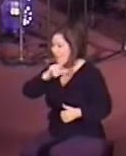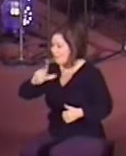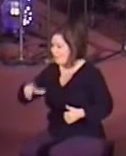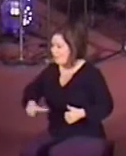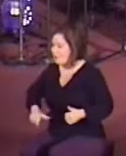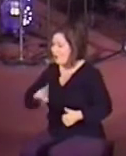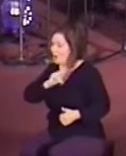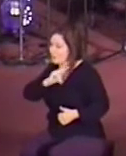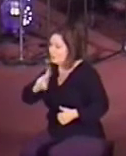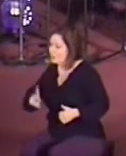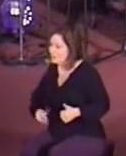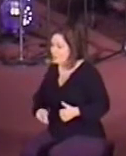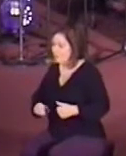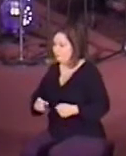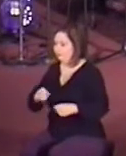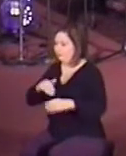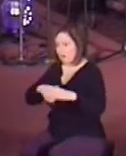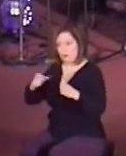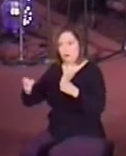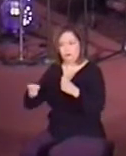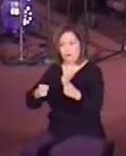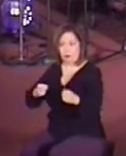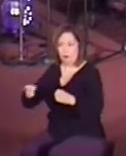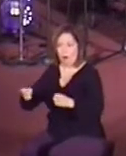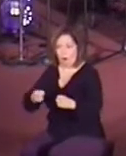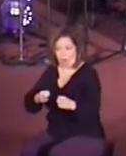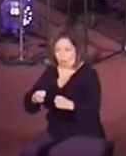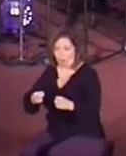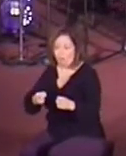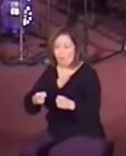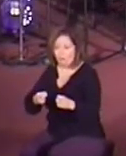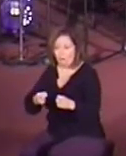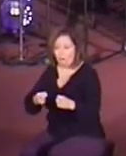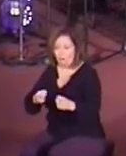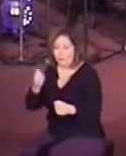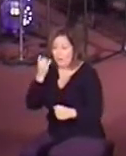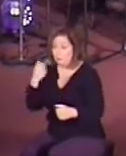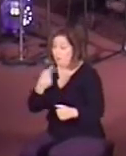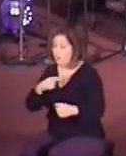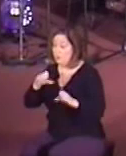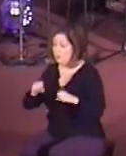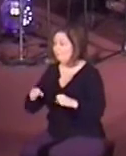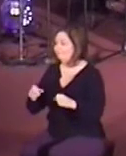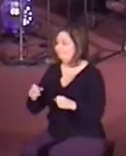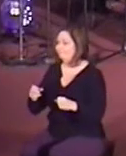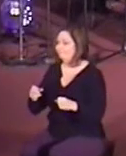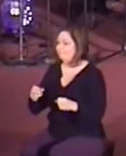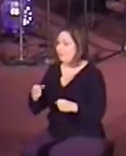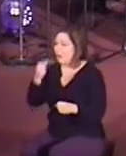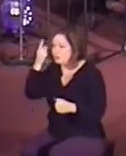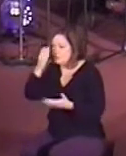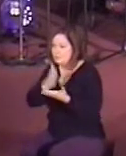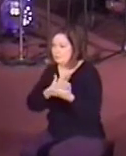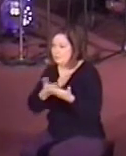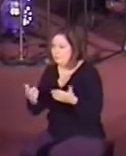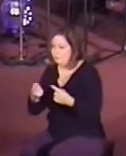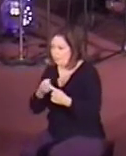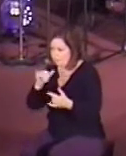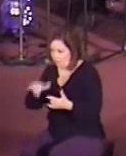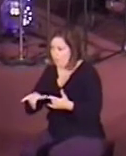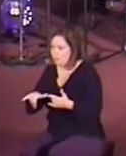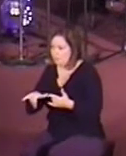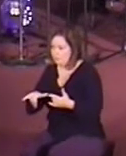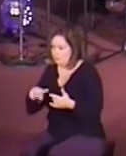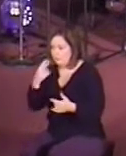lordship, the sovereignty of God, and that God is in control. And if we could just glean some things from this point, to look